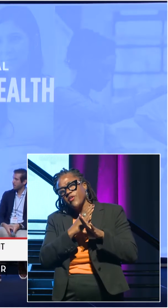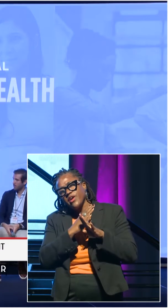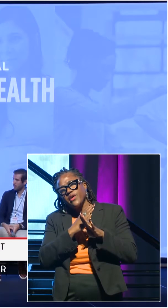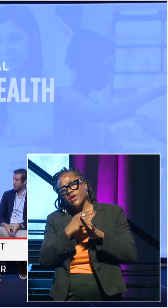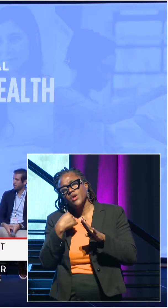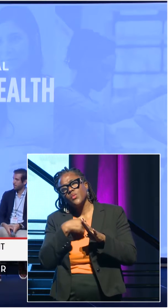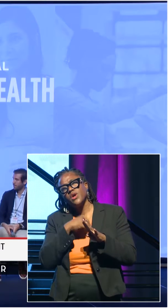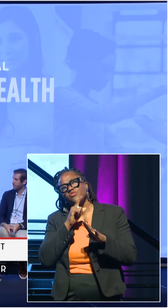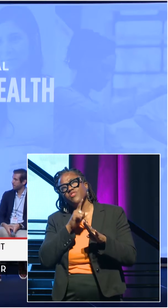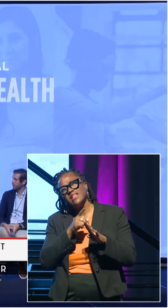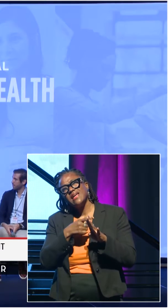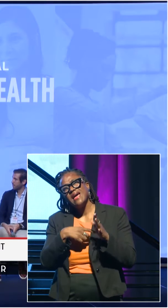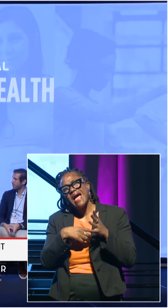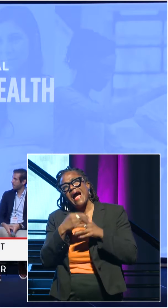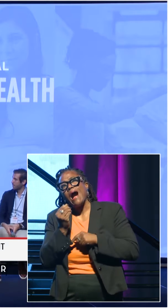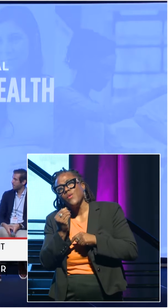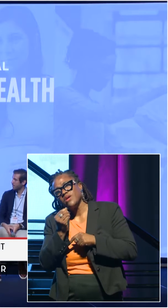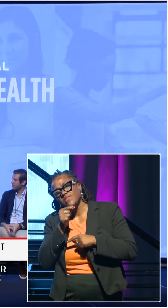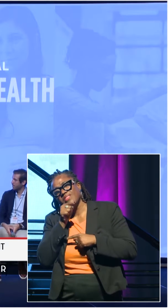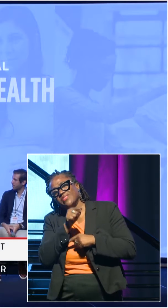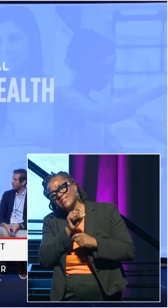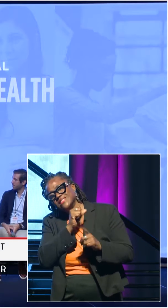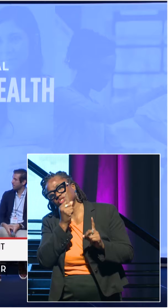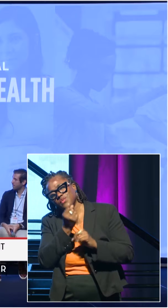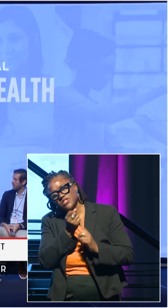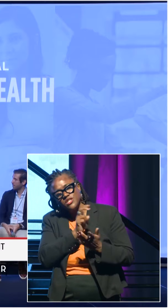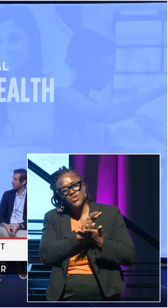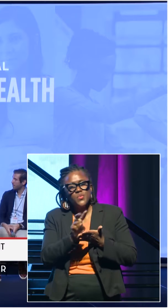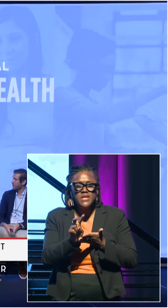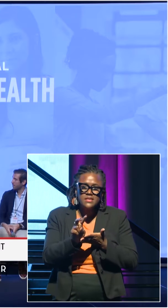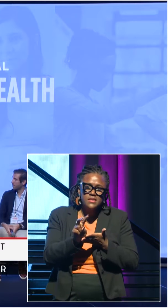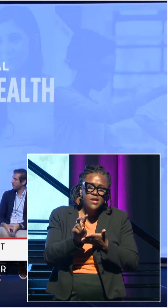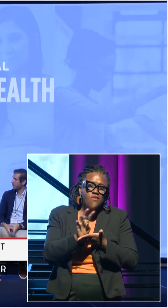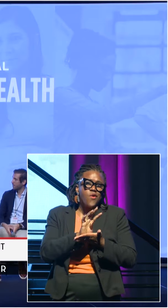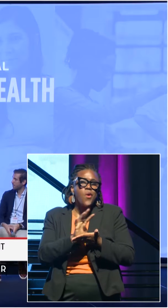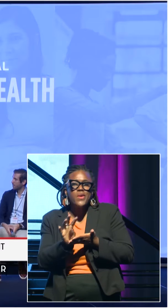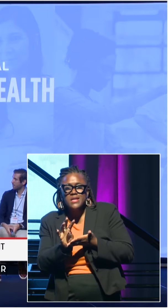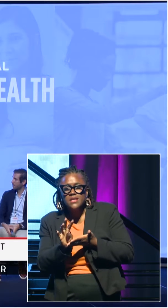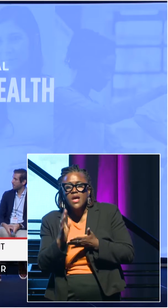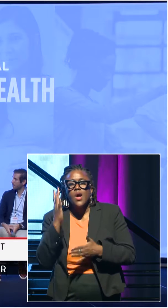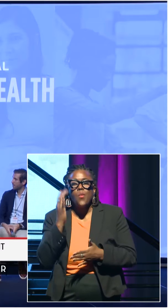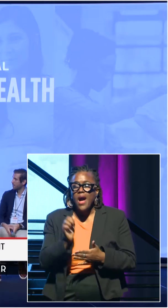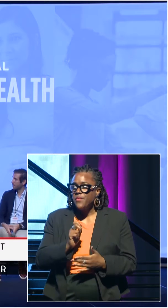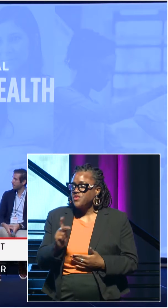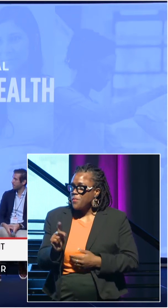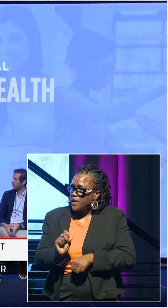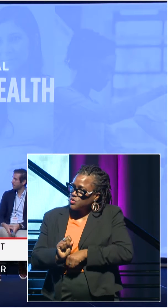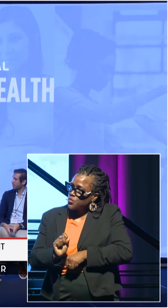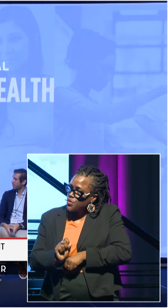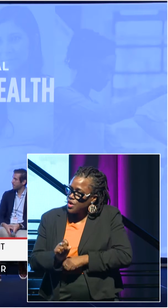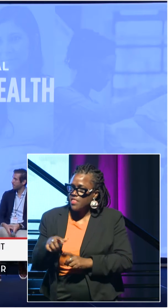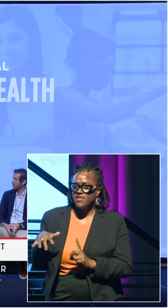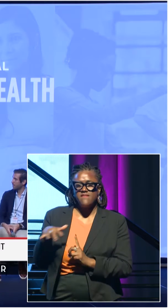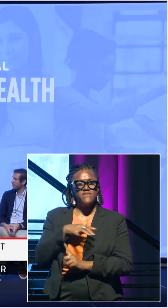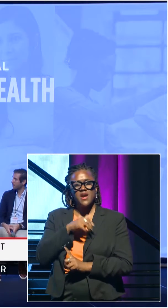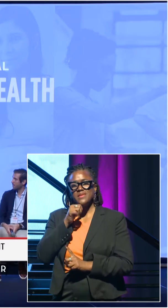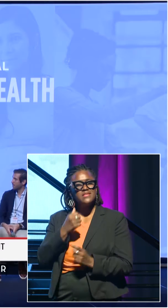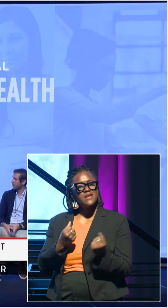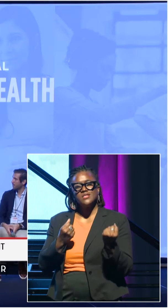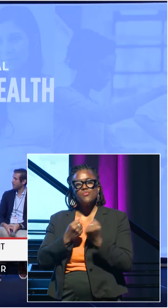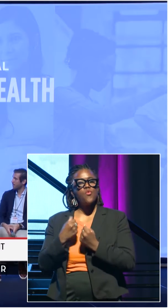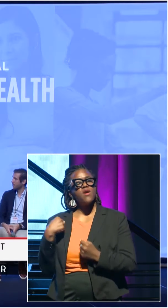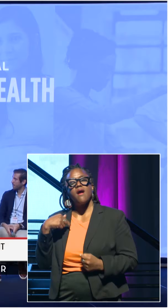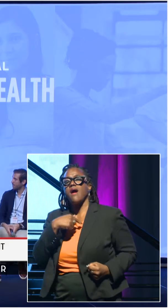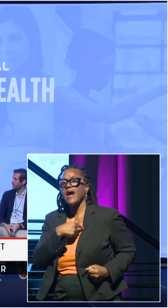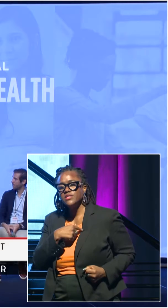almost taken out of the game at 2 weeks, 4 weeks, because we have to go back to work. So the environment does not support